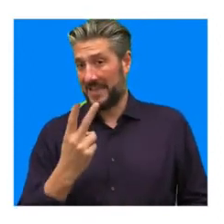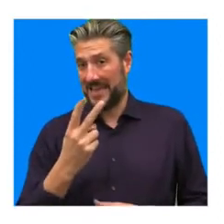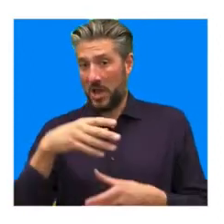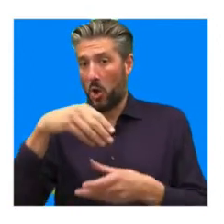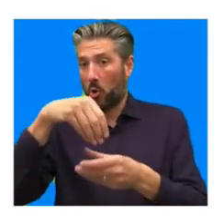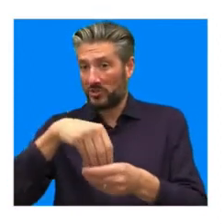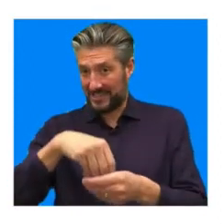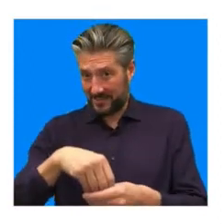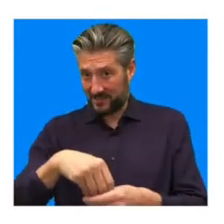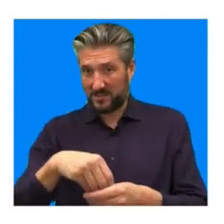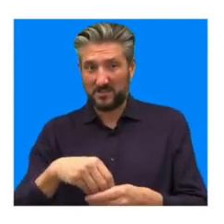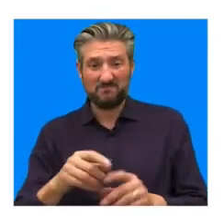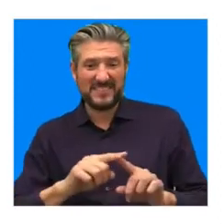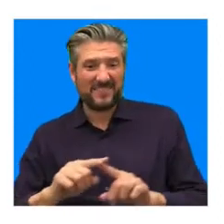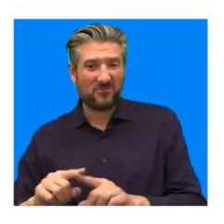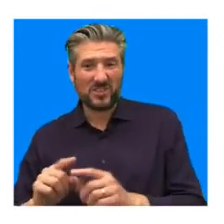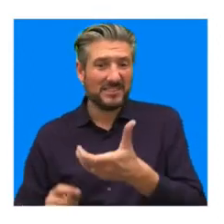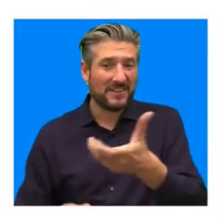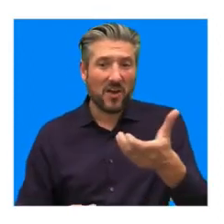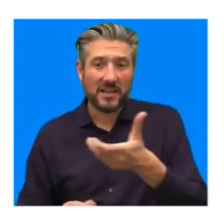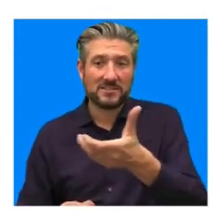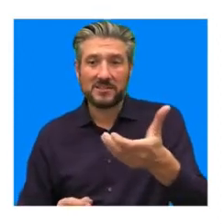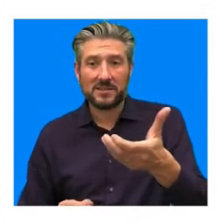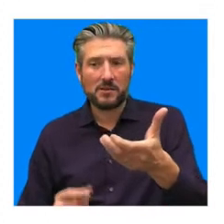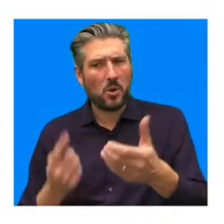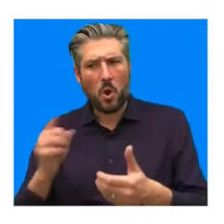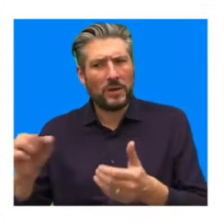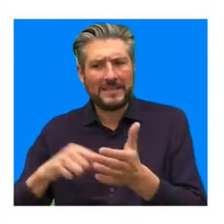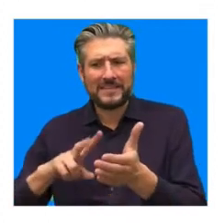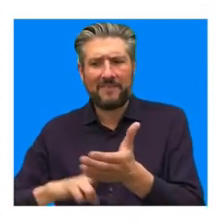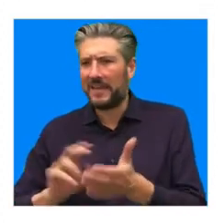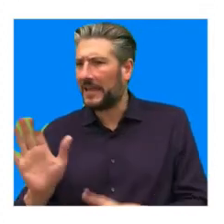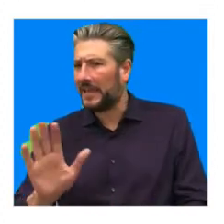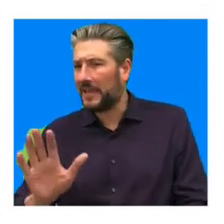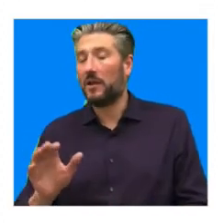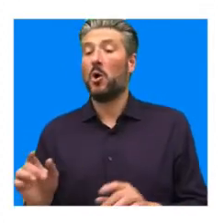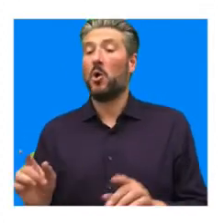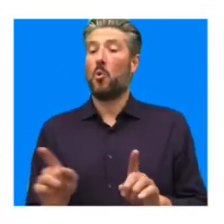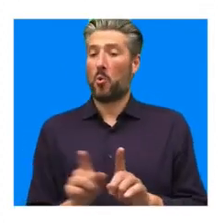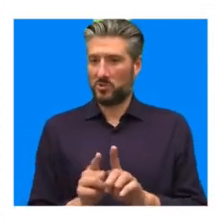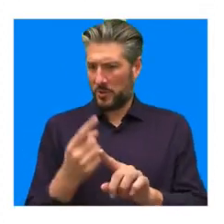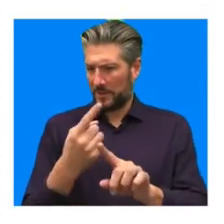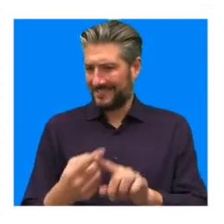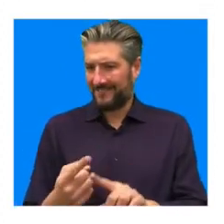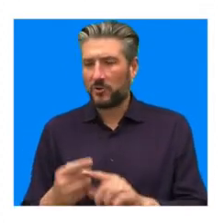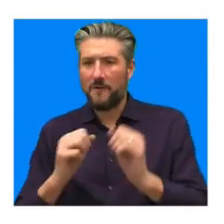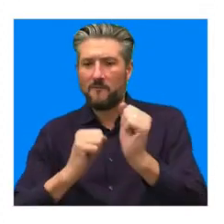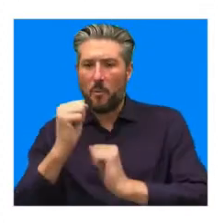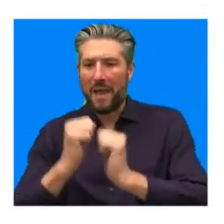just 2D format. And that's where XR access comes in, because that's catering to content beyond television.